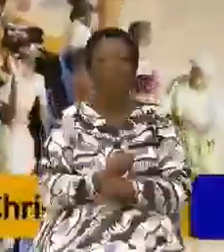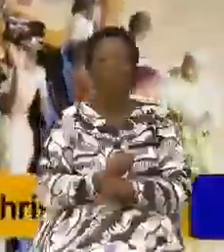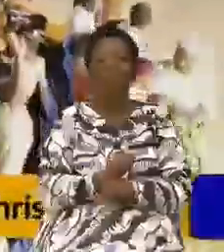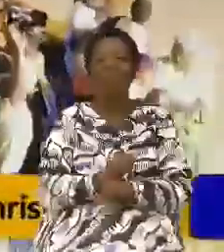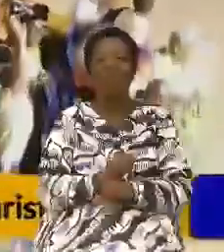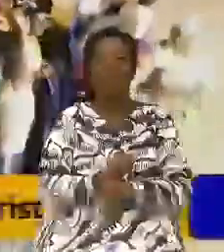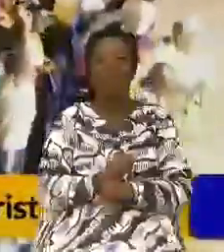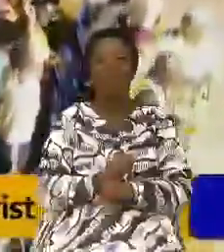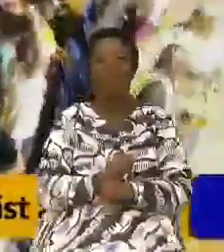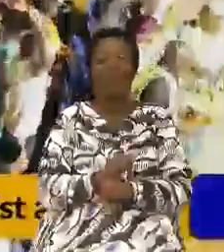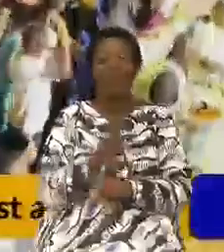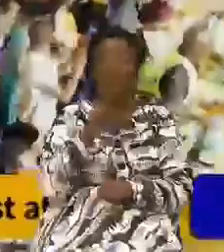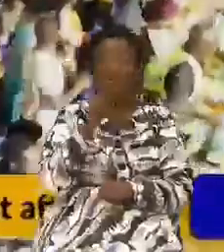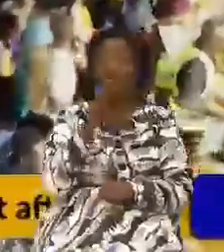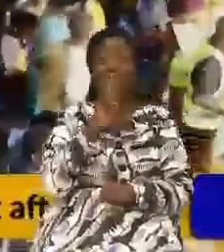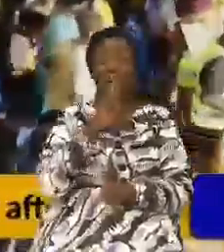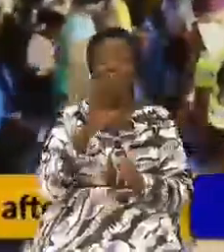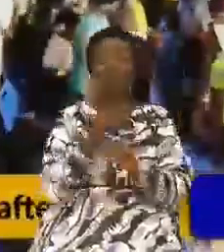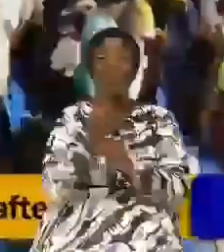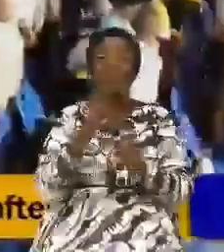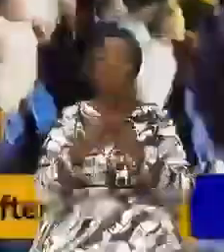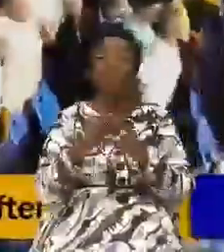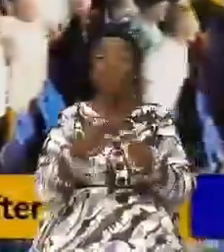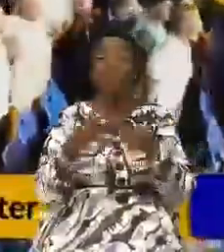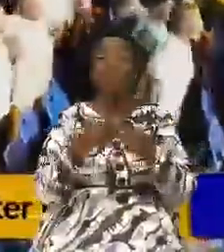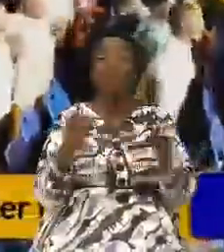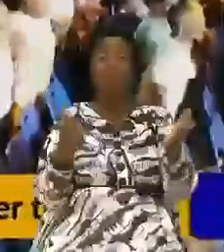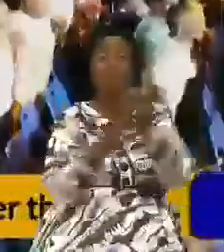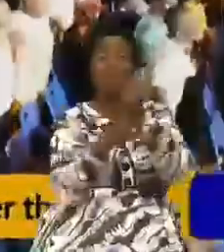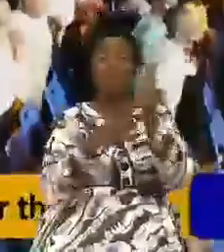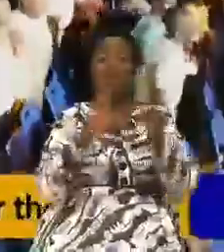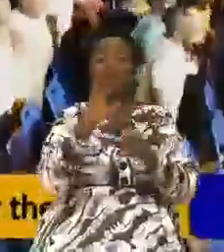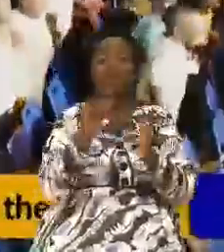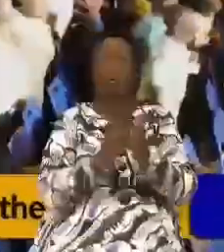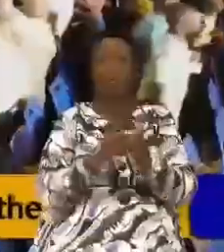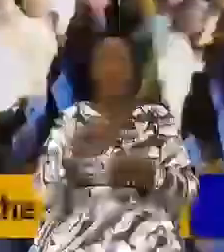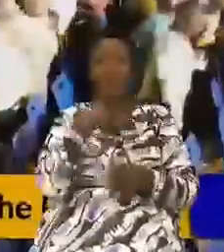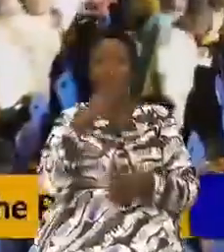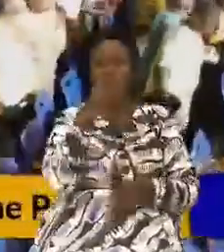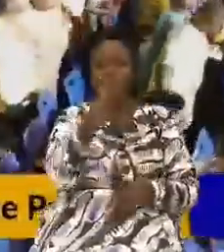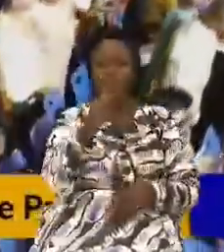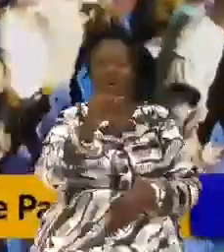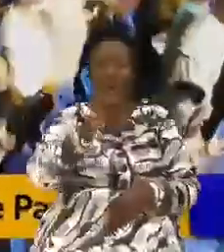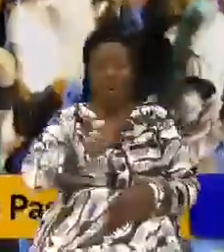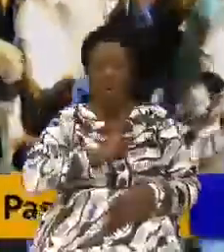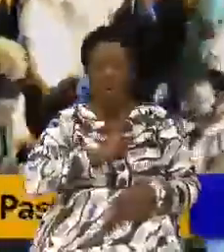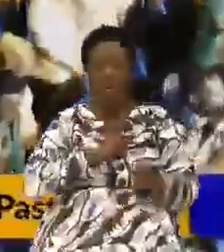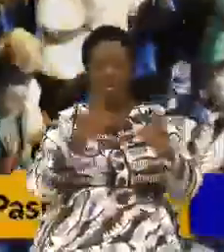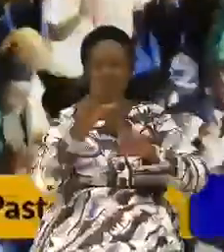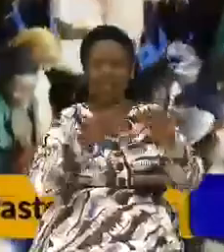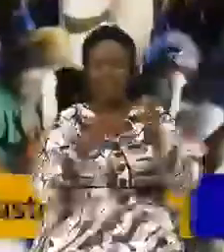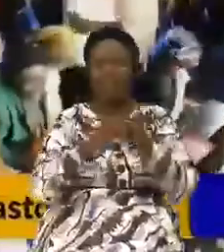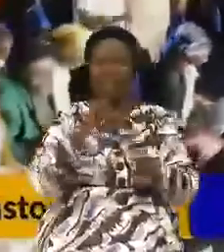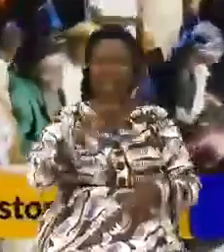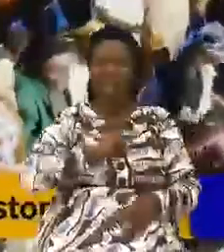You are going to catch your own. Tell yourself, I will catch my own.